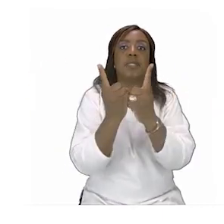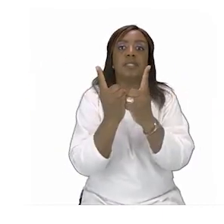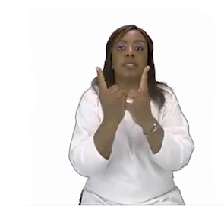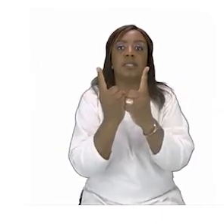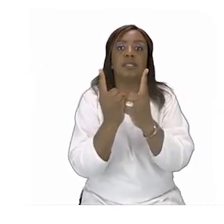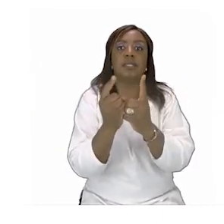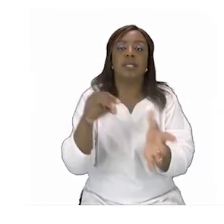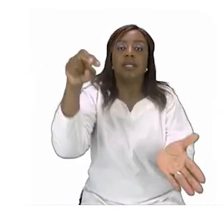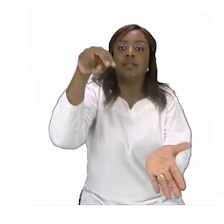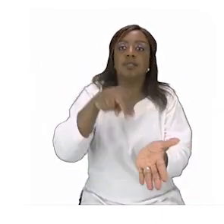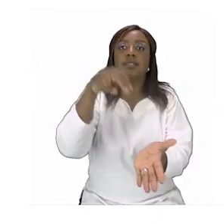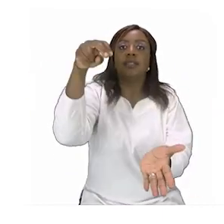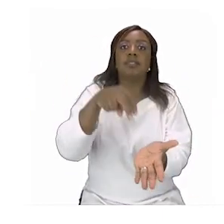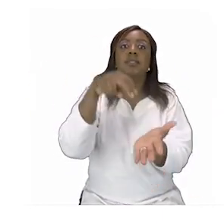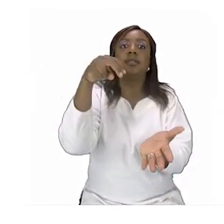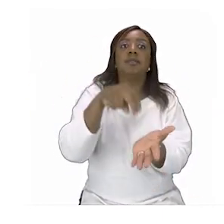jumps,